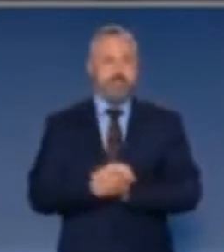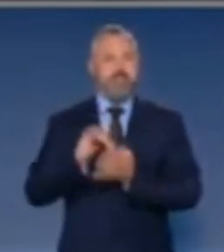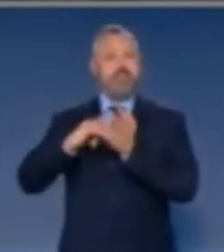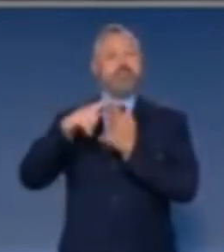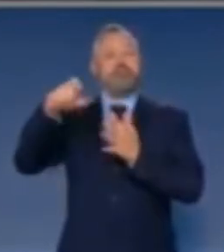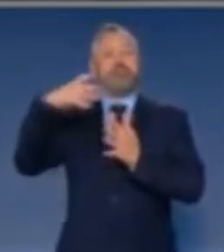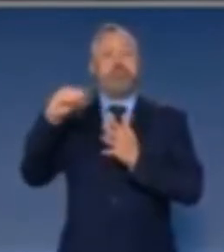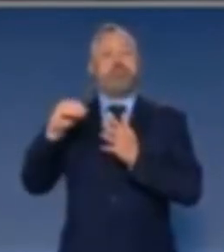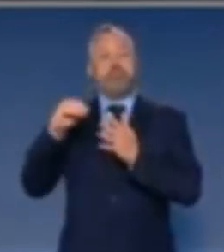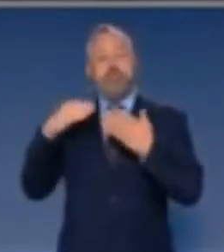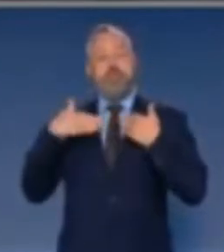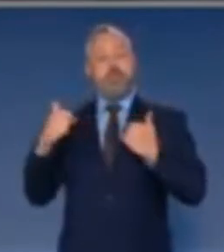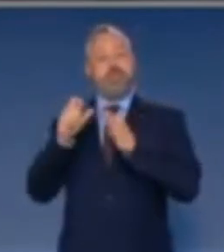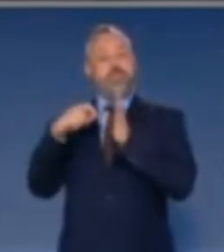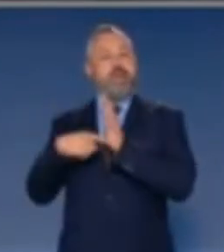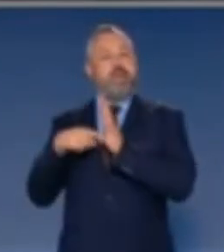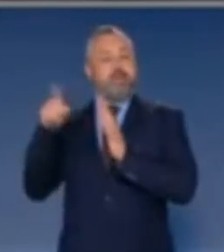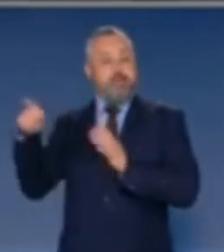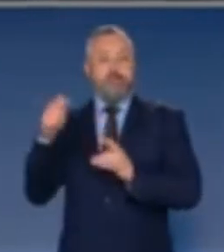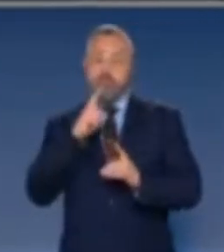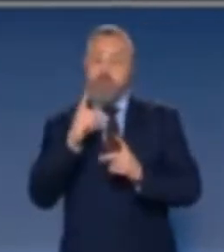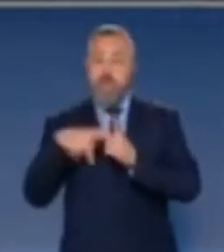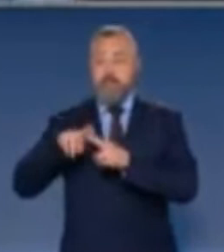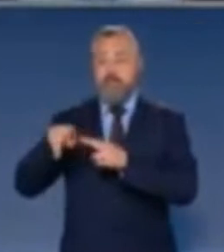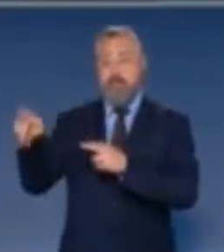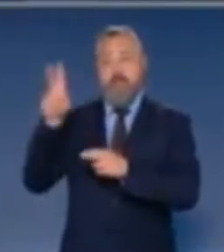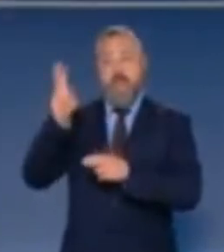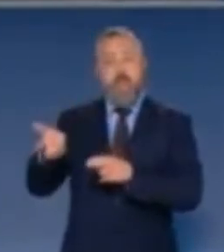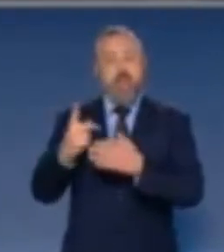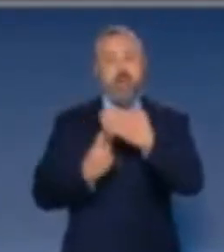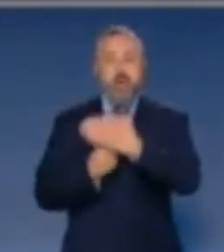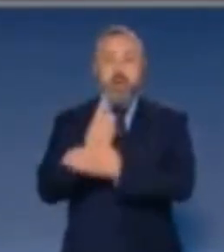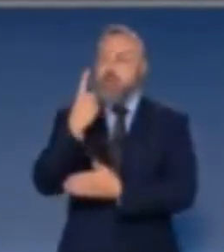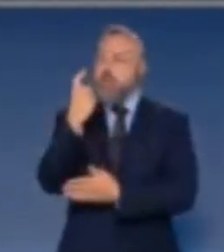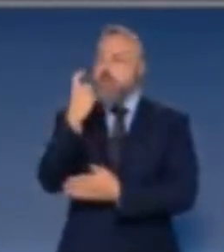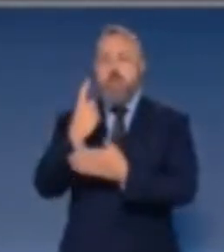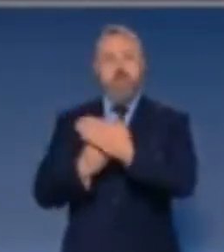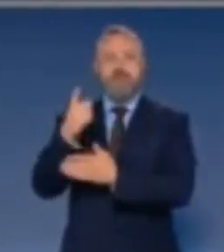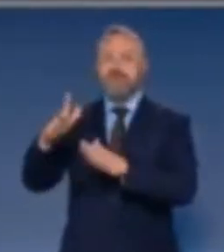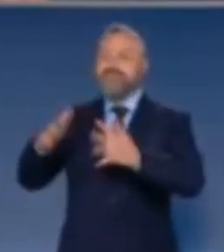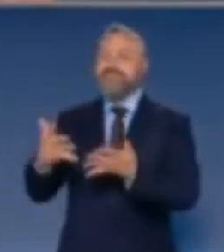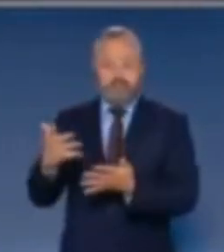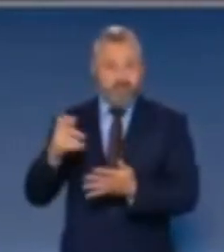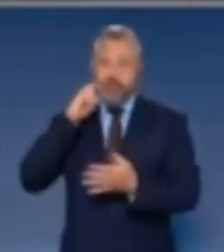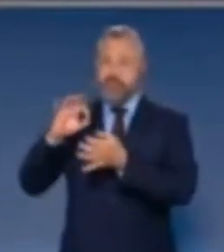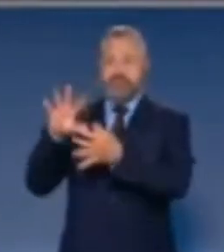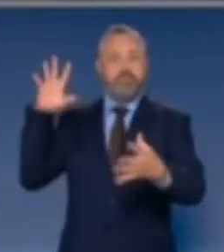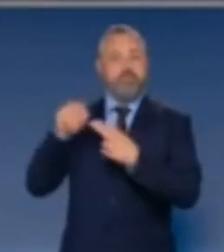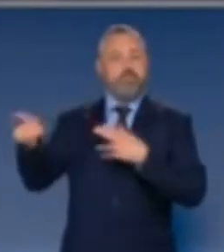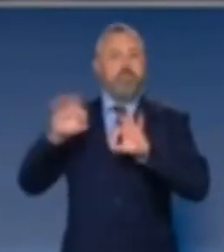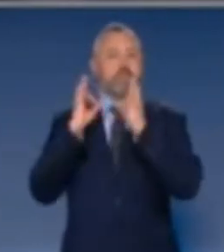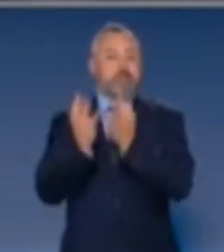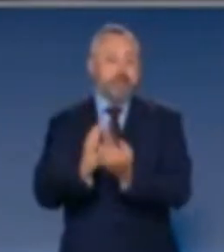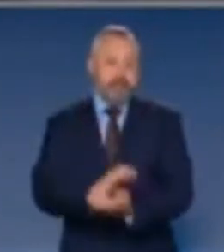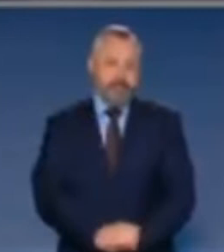breach will see their contract terminated. Thank you, Minister. Great. Thank you. I'm happy to go, and we'll have to go finish at 1:40, so